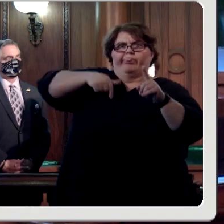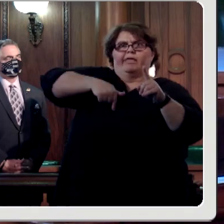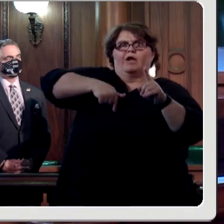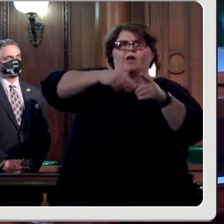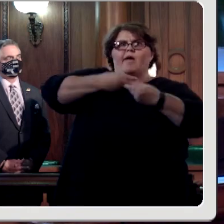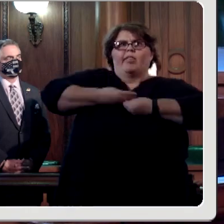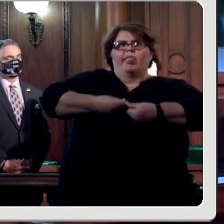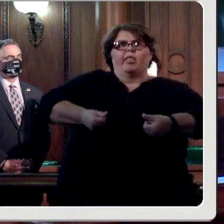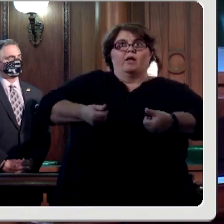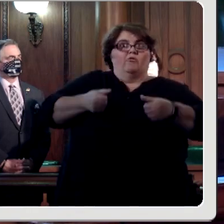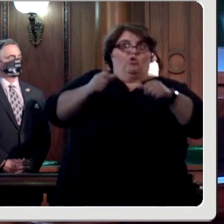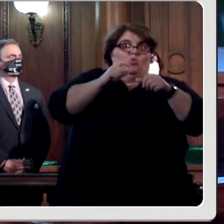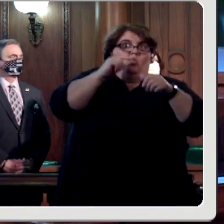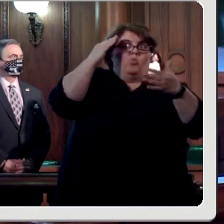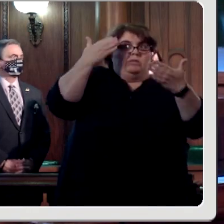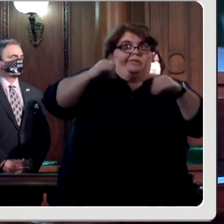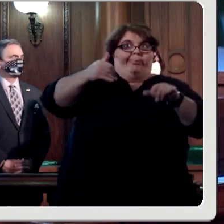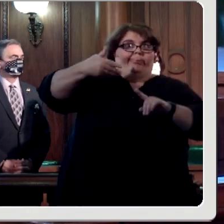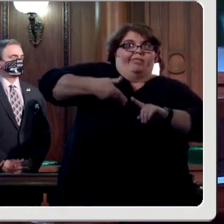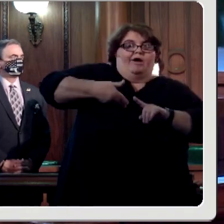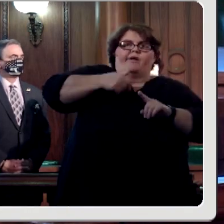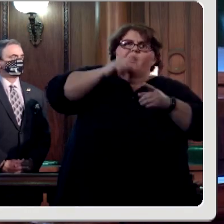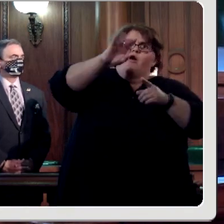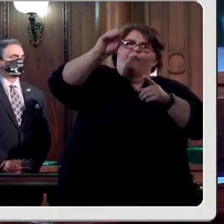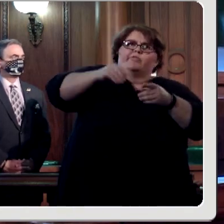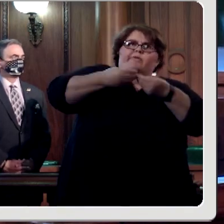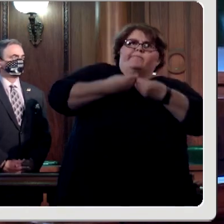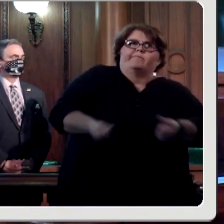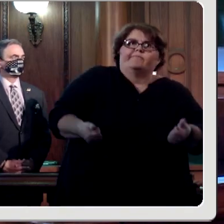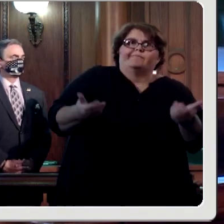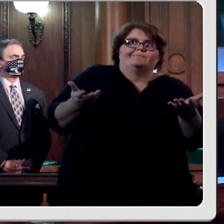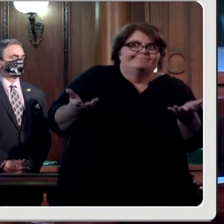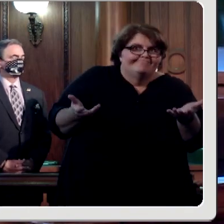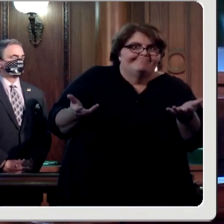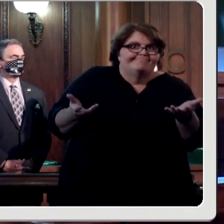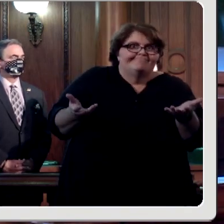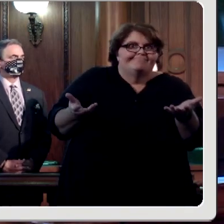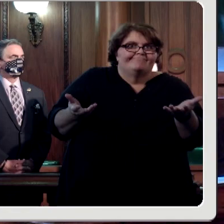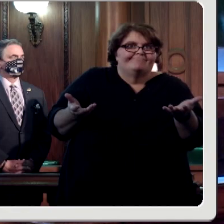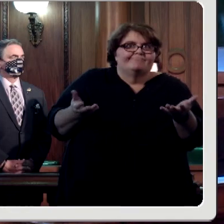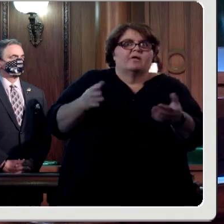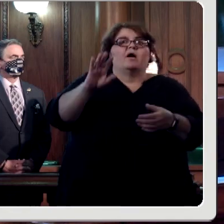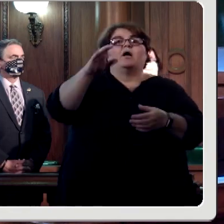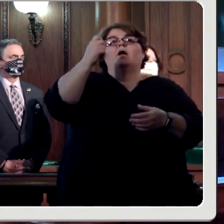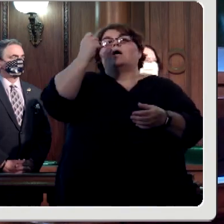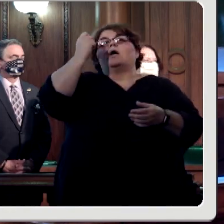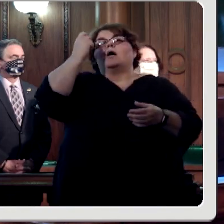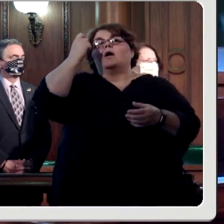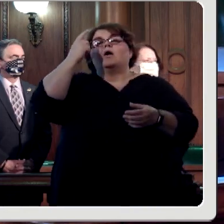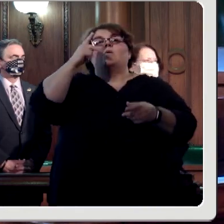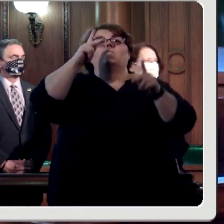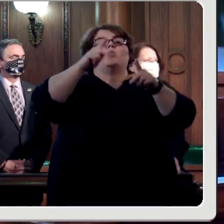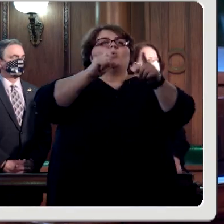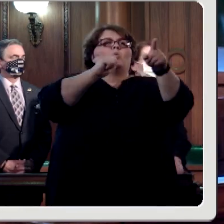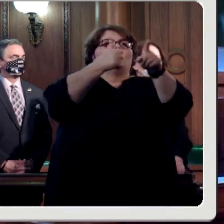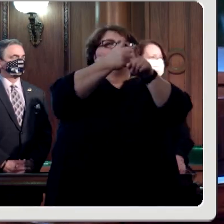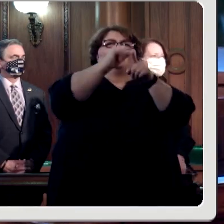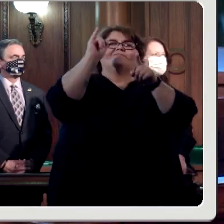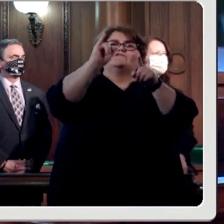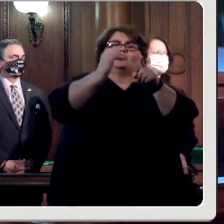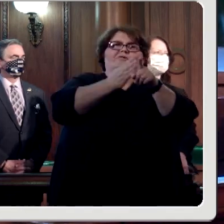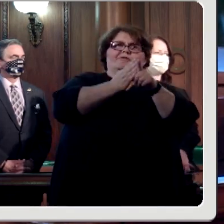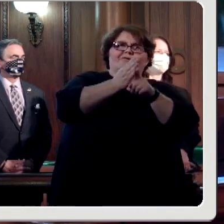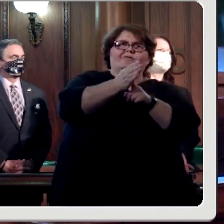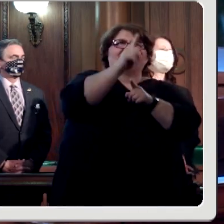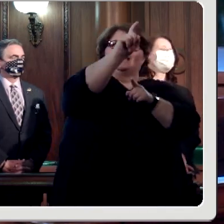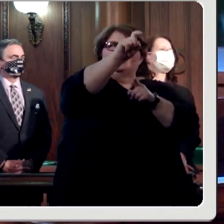be situations where, in consultation with infectious disease or otherwise, we may, continue down a path to explore whether or not